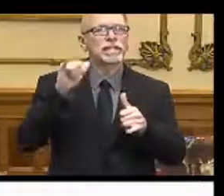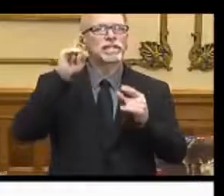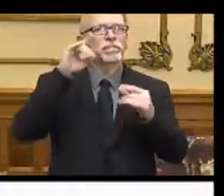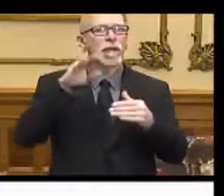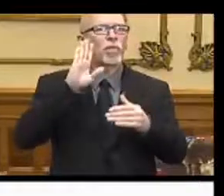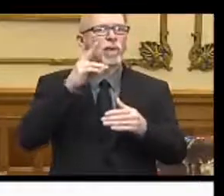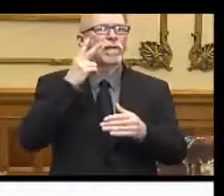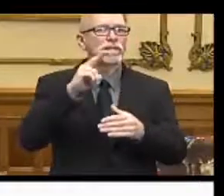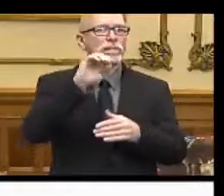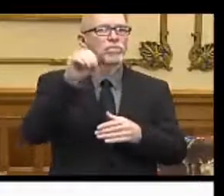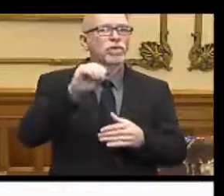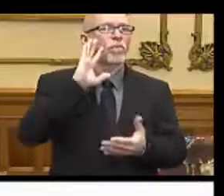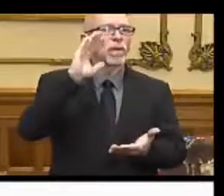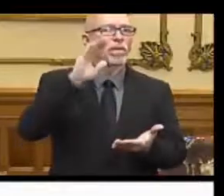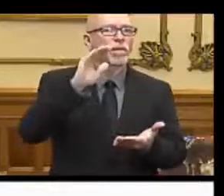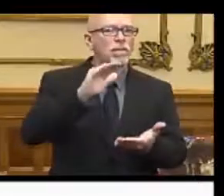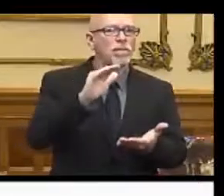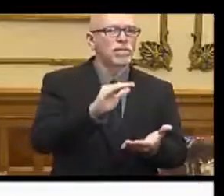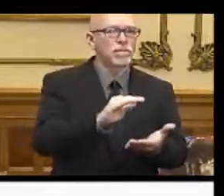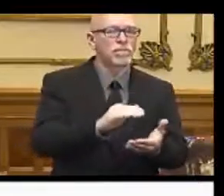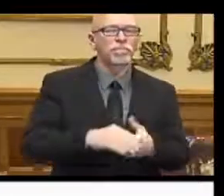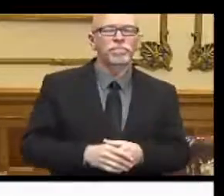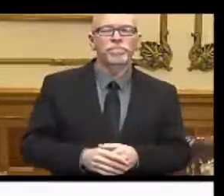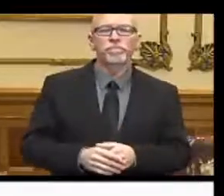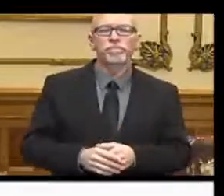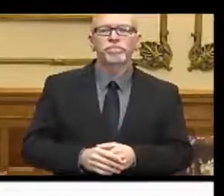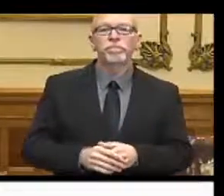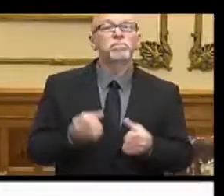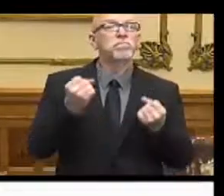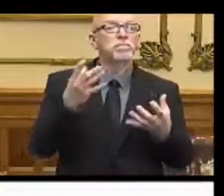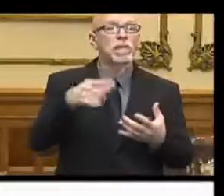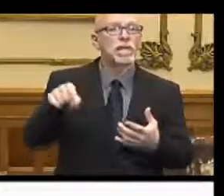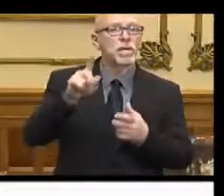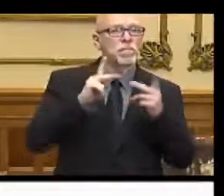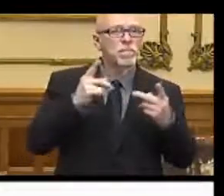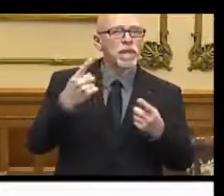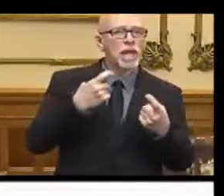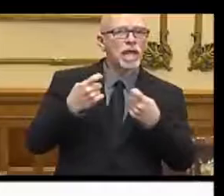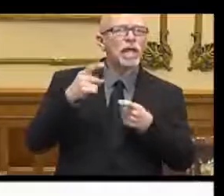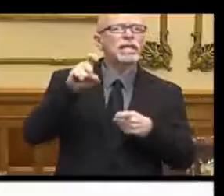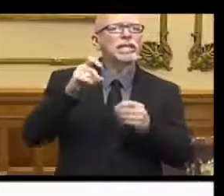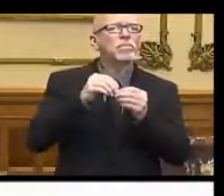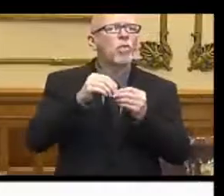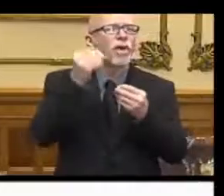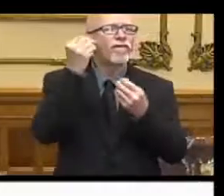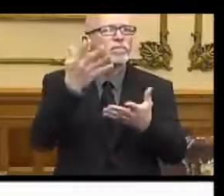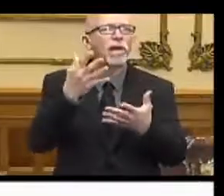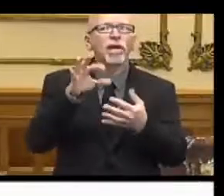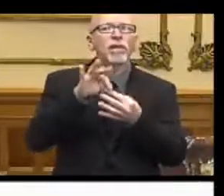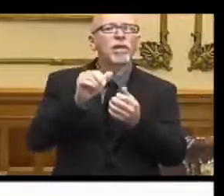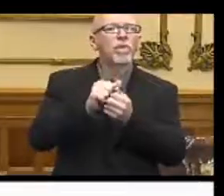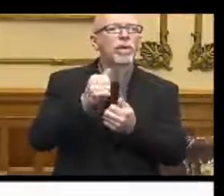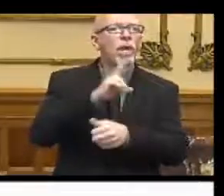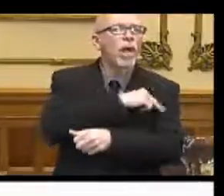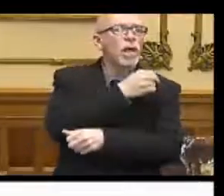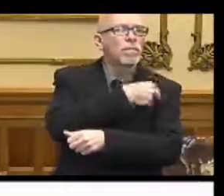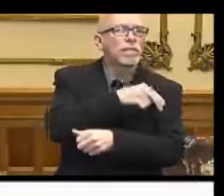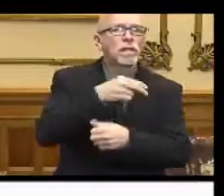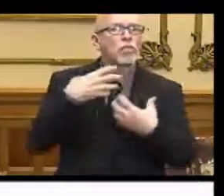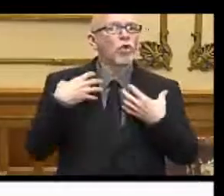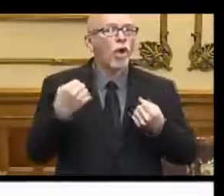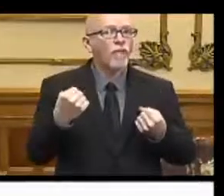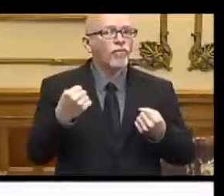see that percentage decrease. Many of you have been asking for more data with regards to hospitalization and